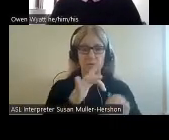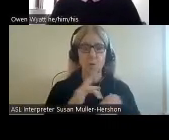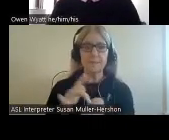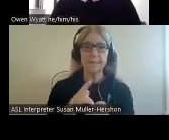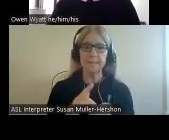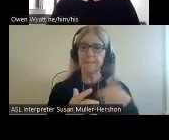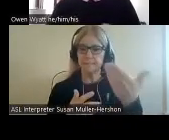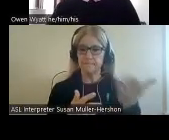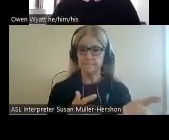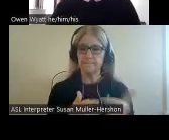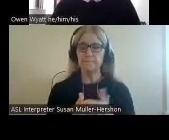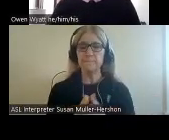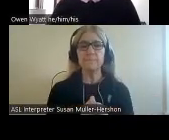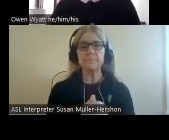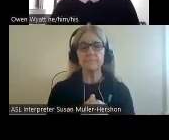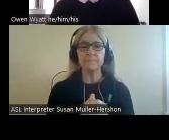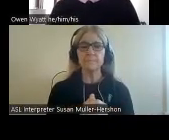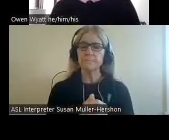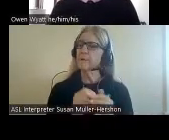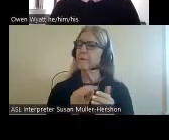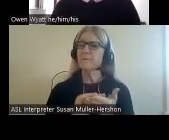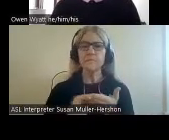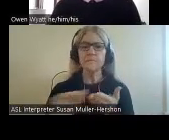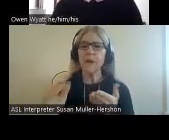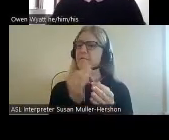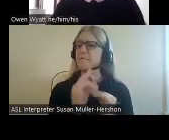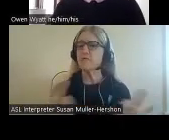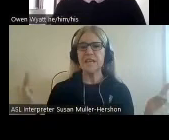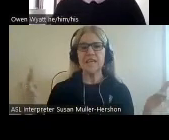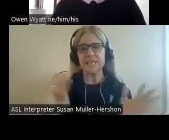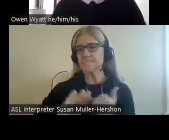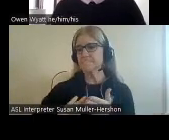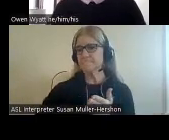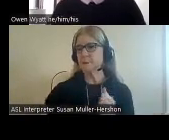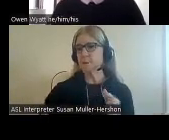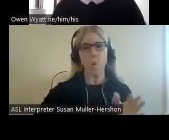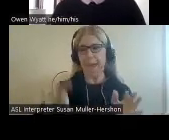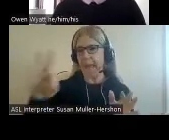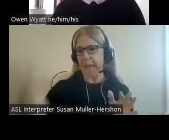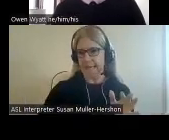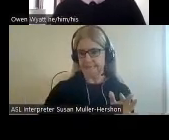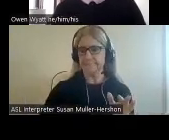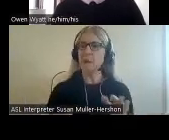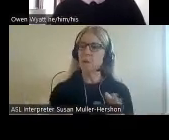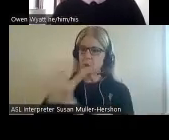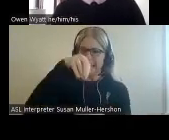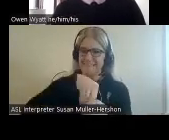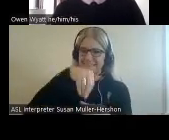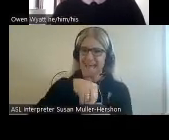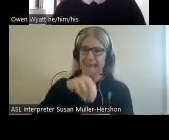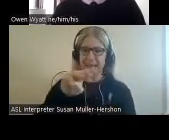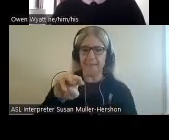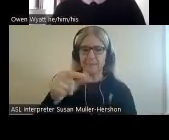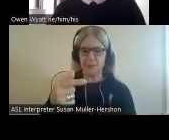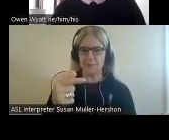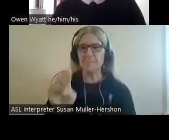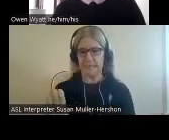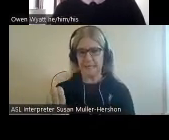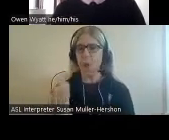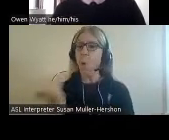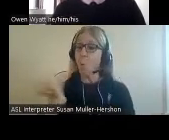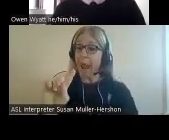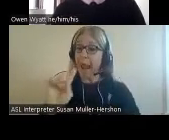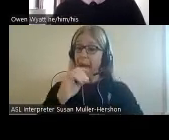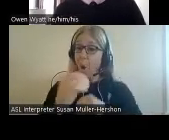So we're a free service. We're also internal to Mass General Brigham, and we're located